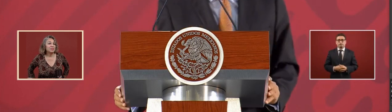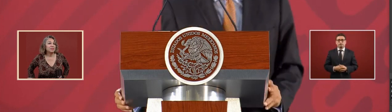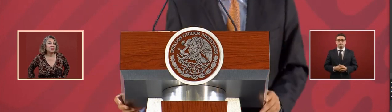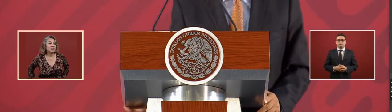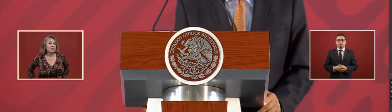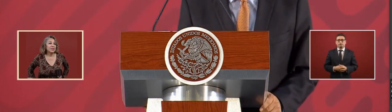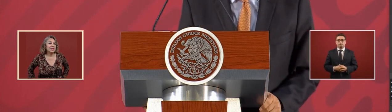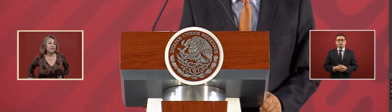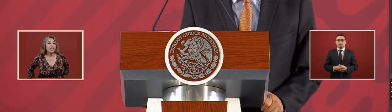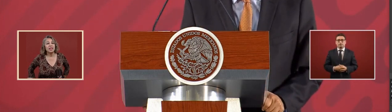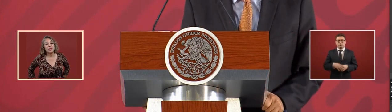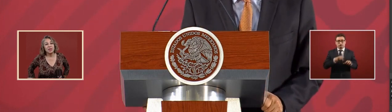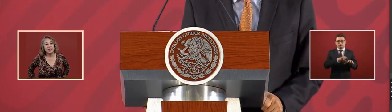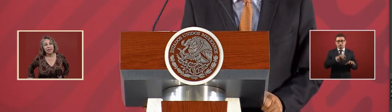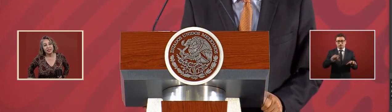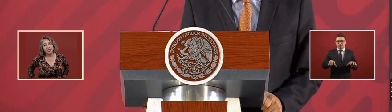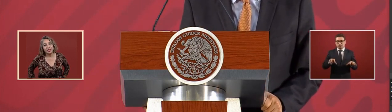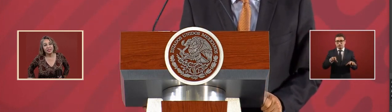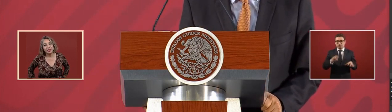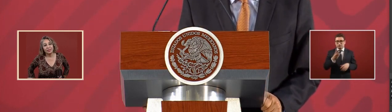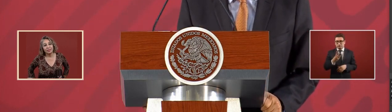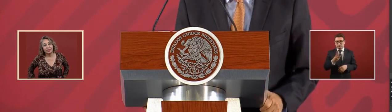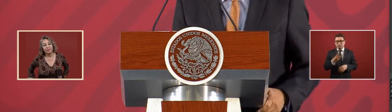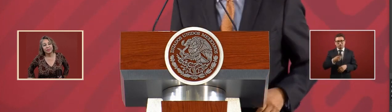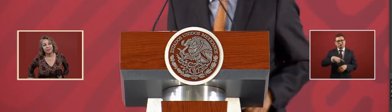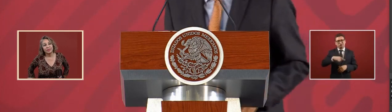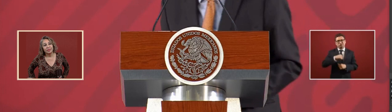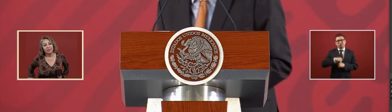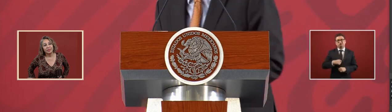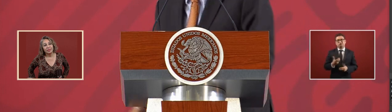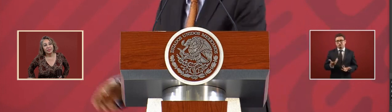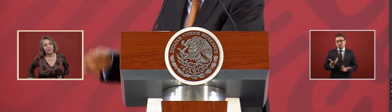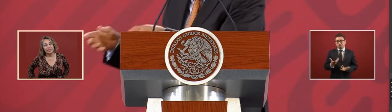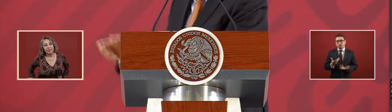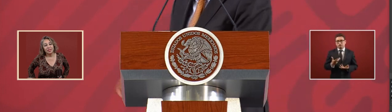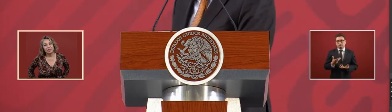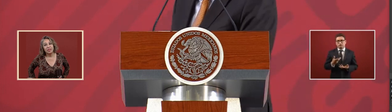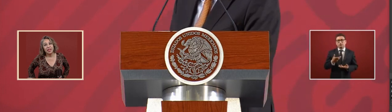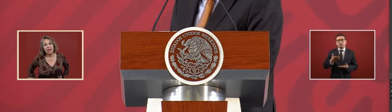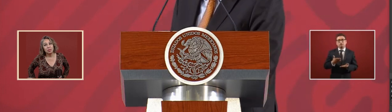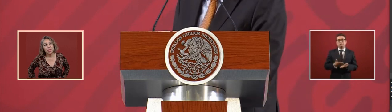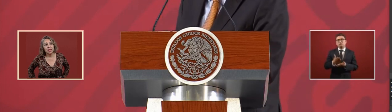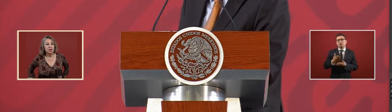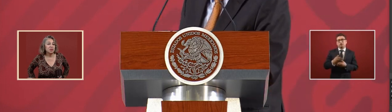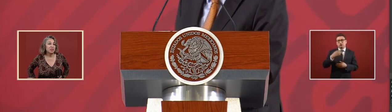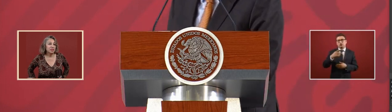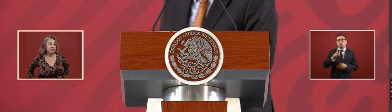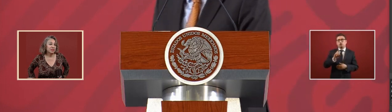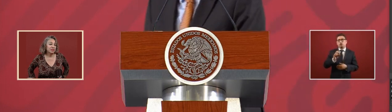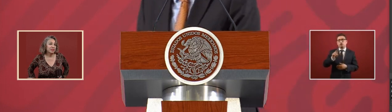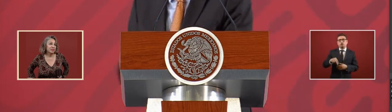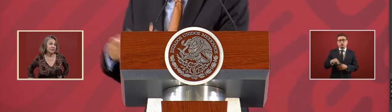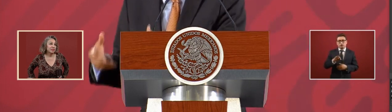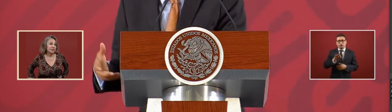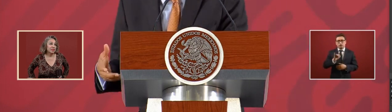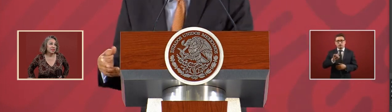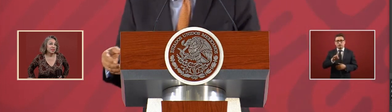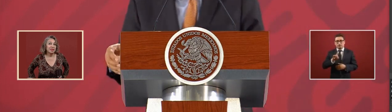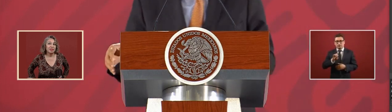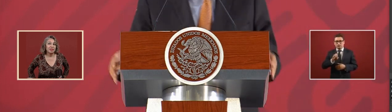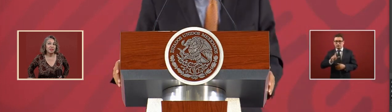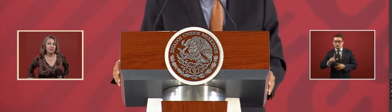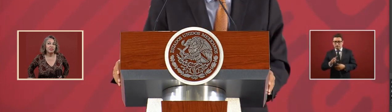los tres sectores. They had three sectors. Entonces iba Don Fidel. Don Fidel would go. El finado